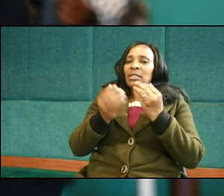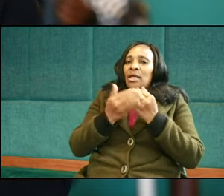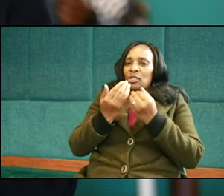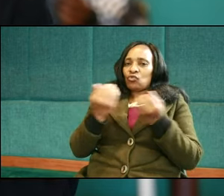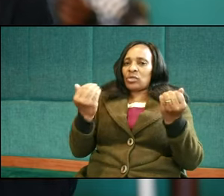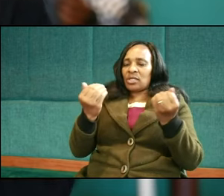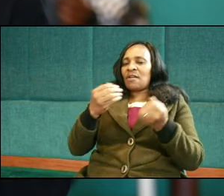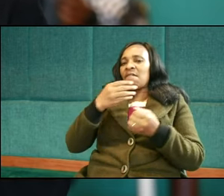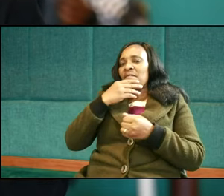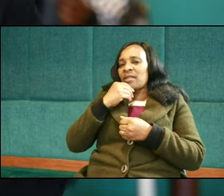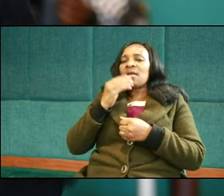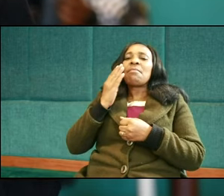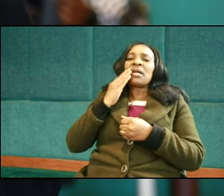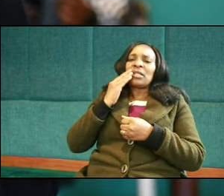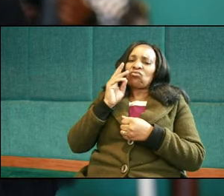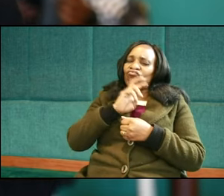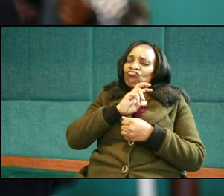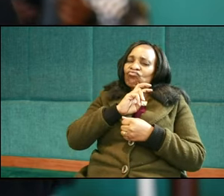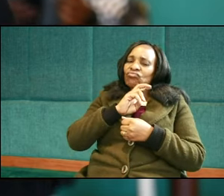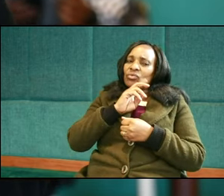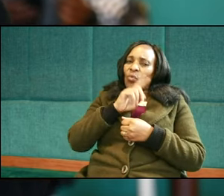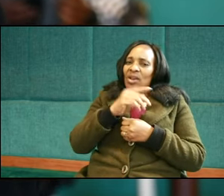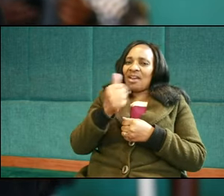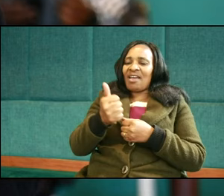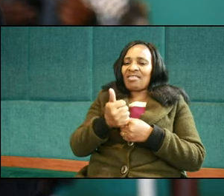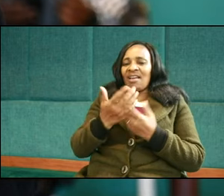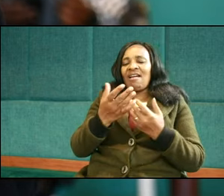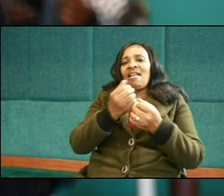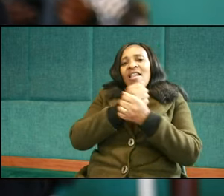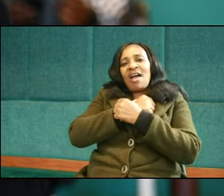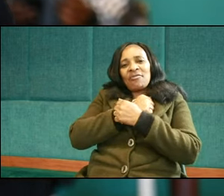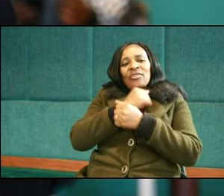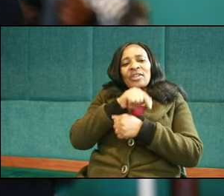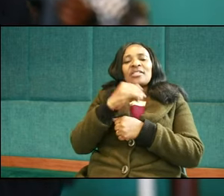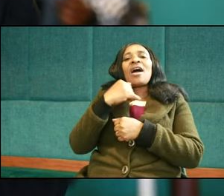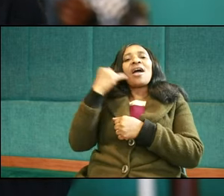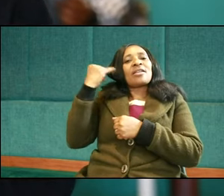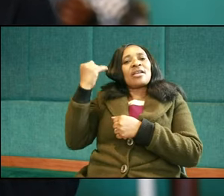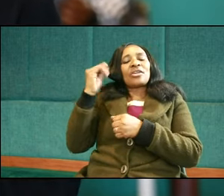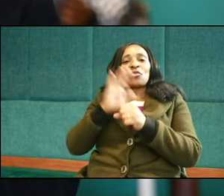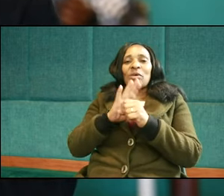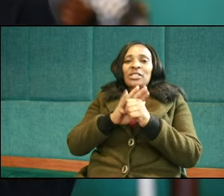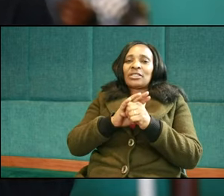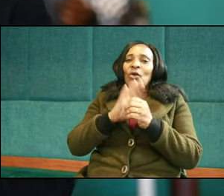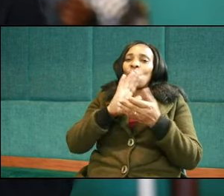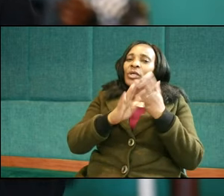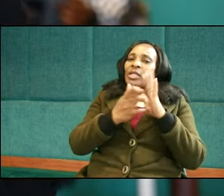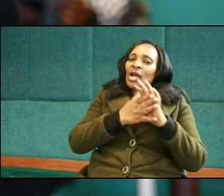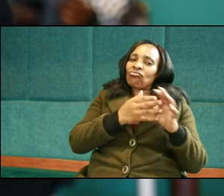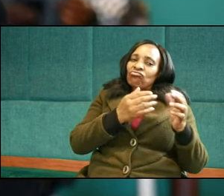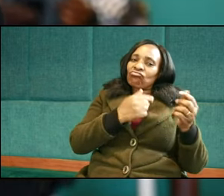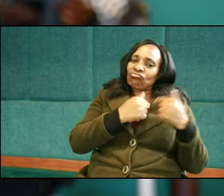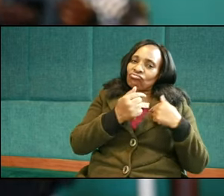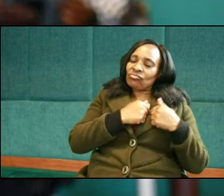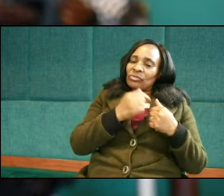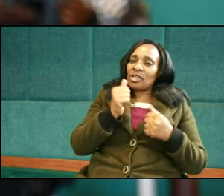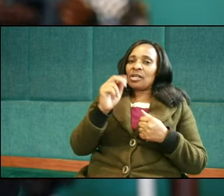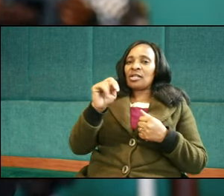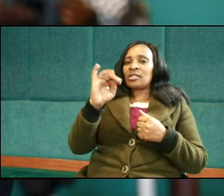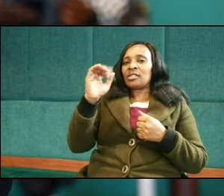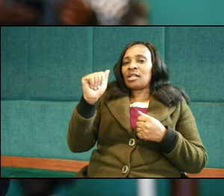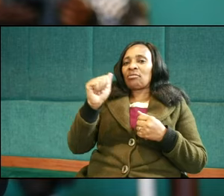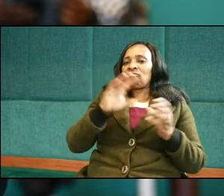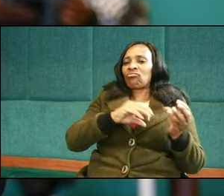mother looked at each other and loved this idea very much. And without consulting Anita, they quickly took her to